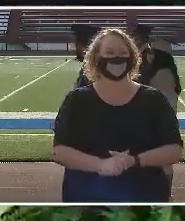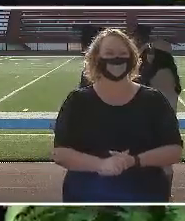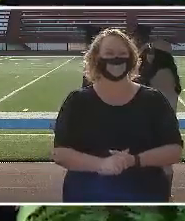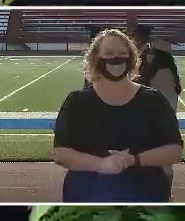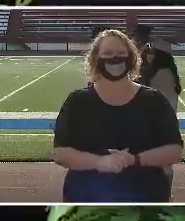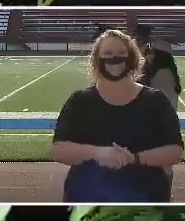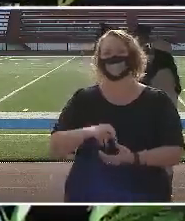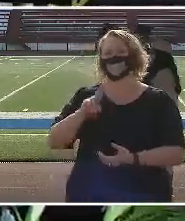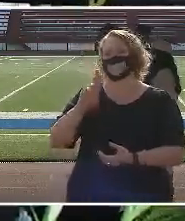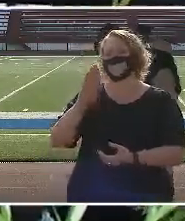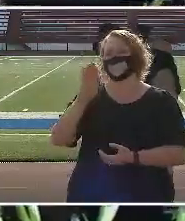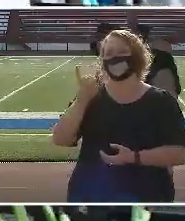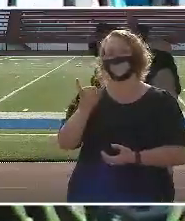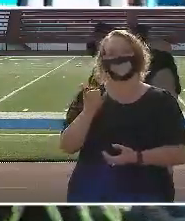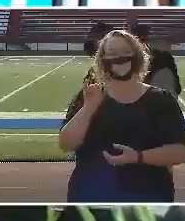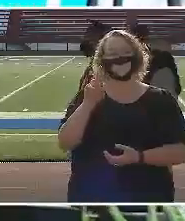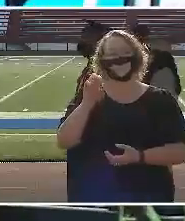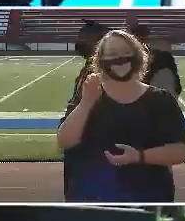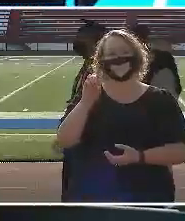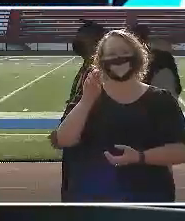Ruby Rodriguez.